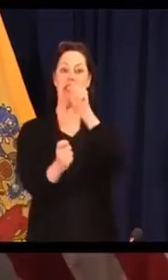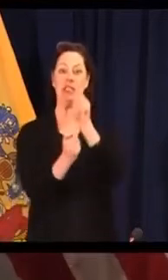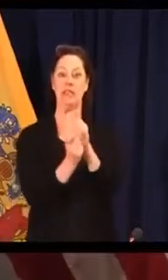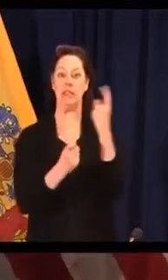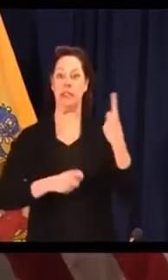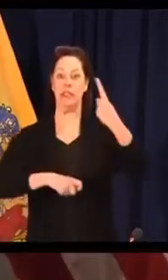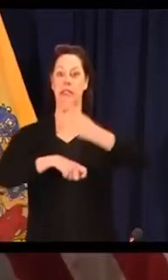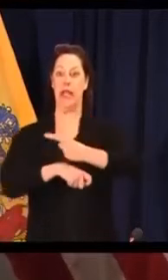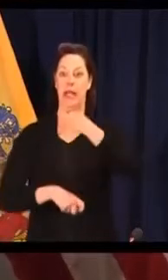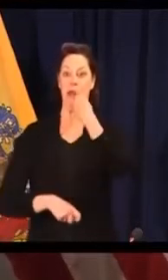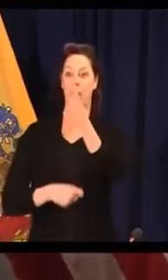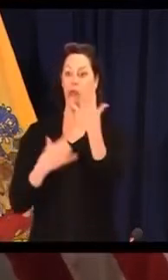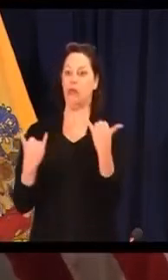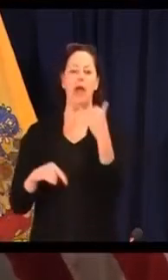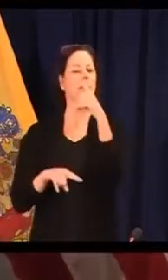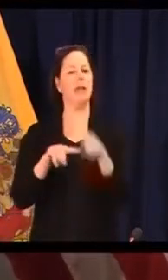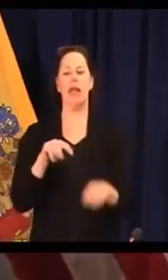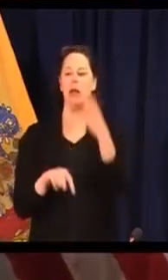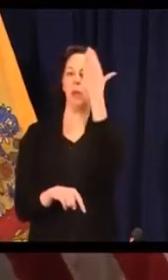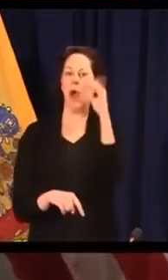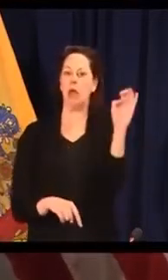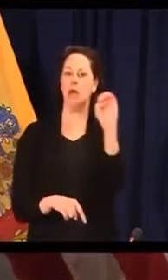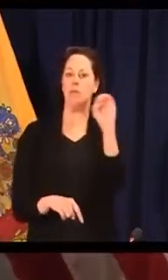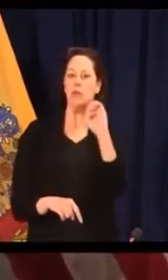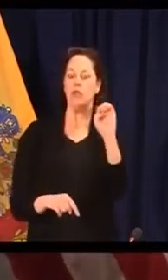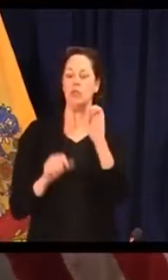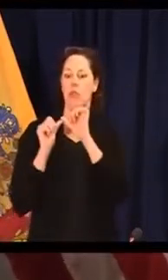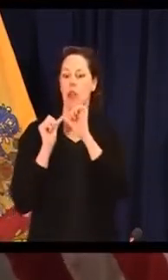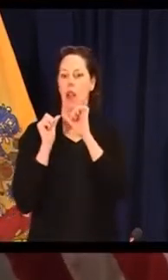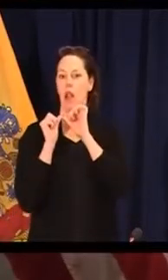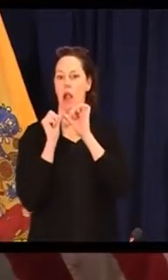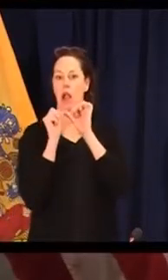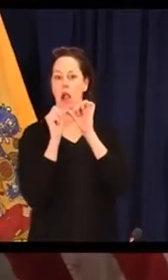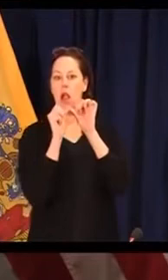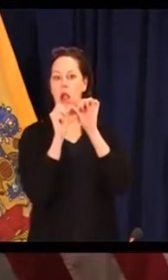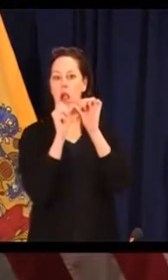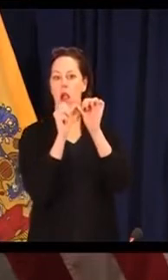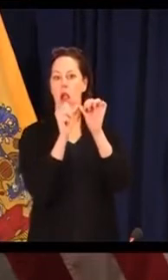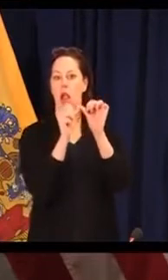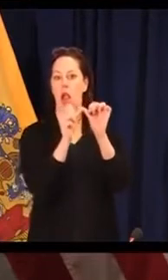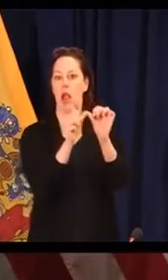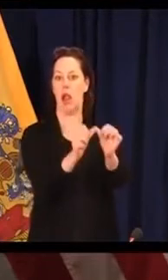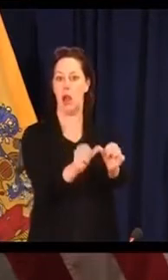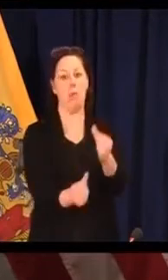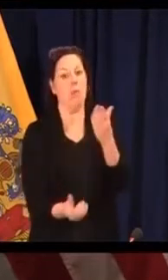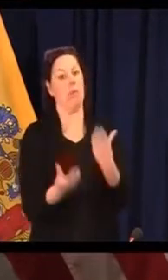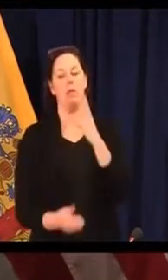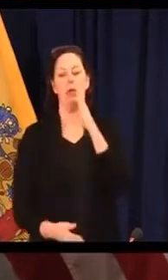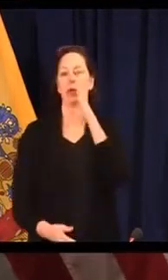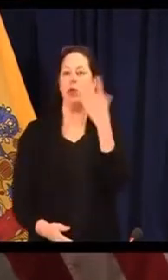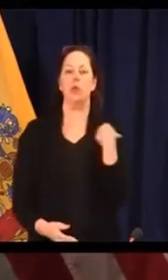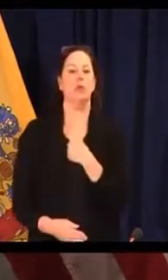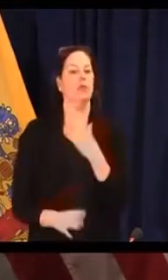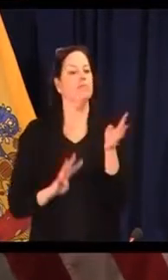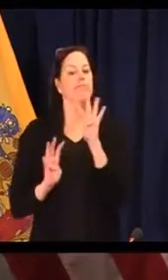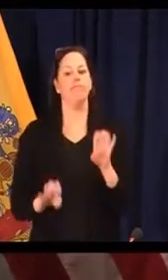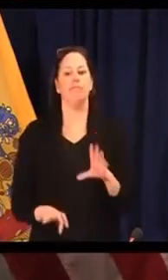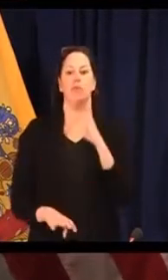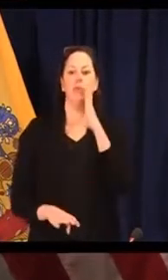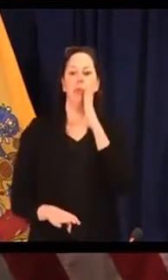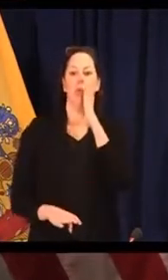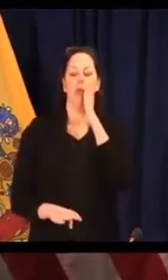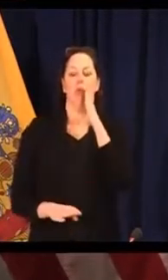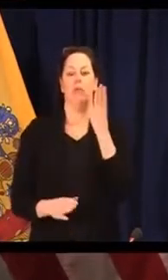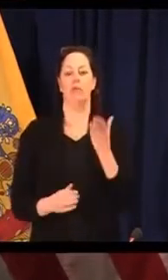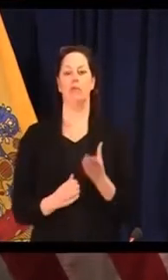The governor was forced to reopen gun stores after the president deemed them to be essential earlier in the week. This is how